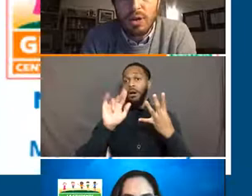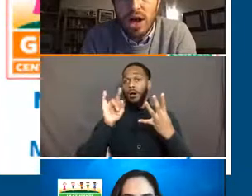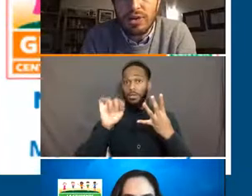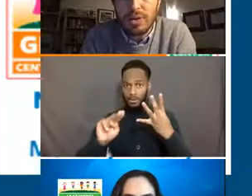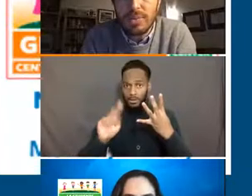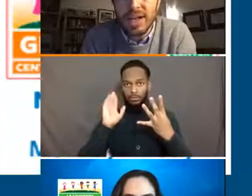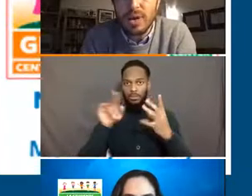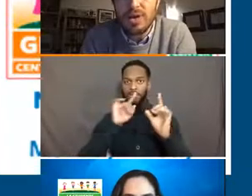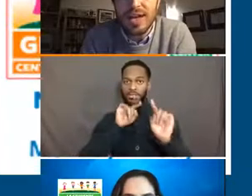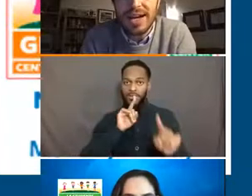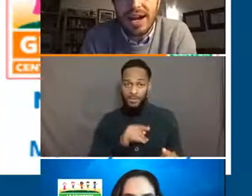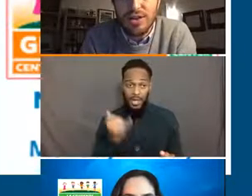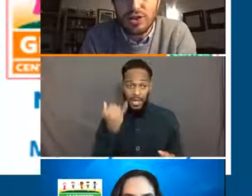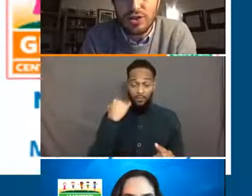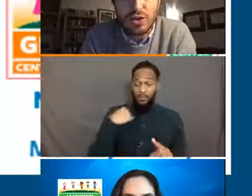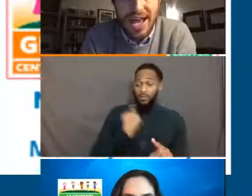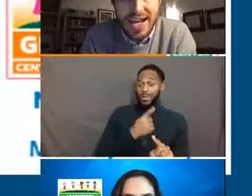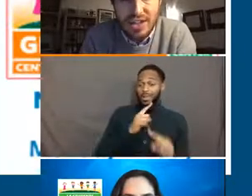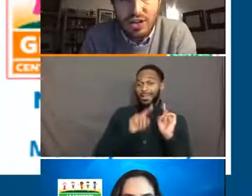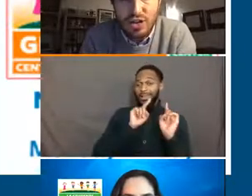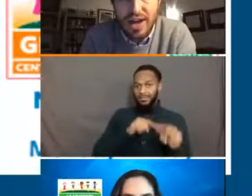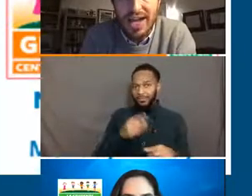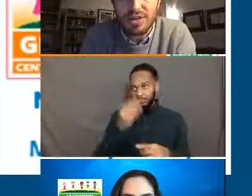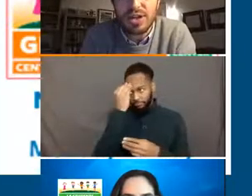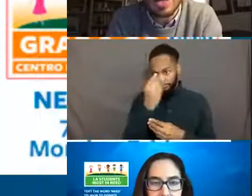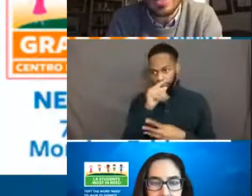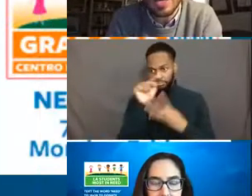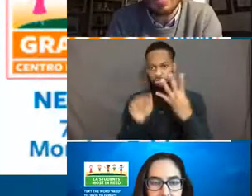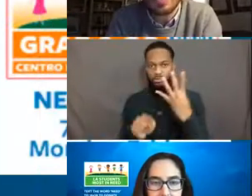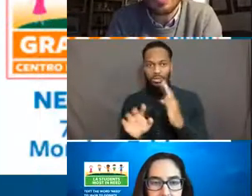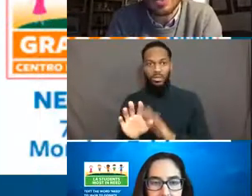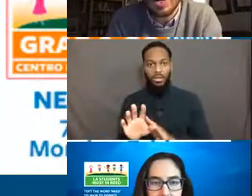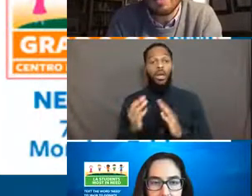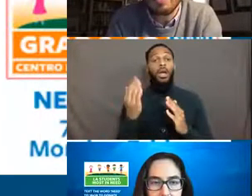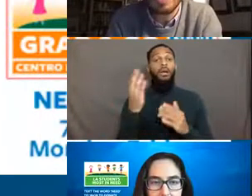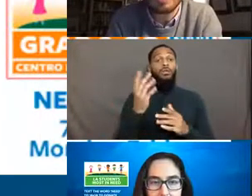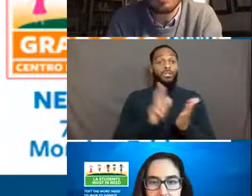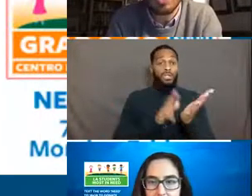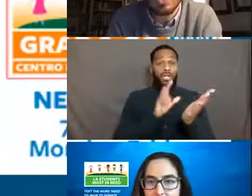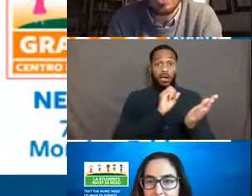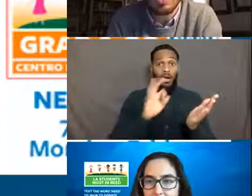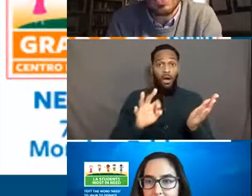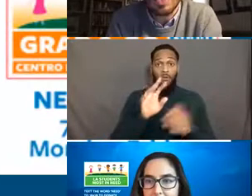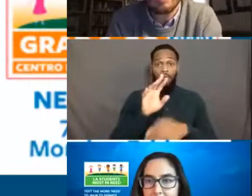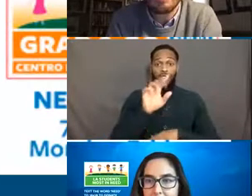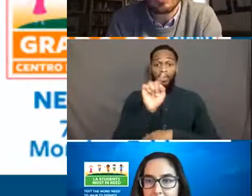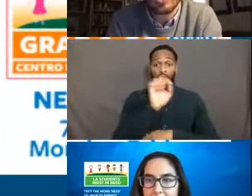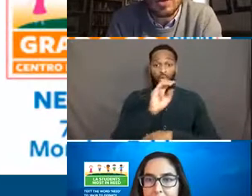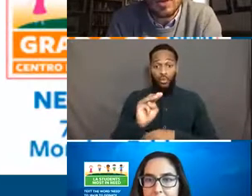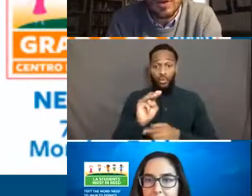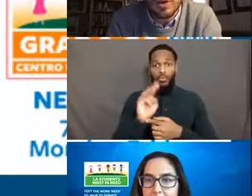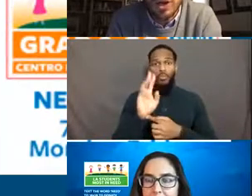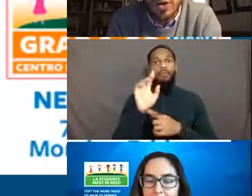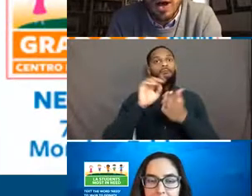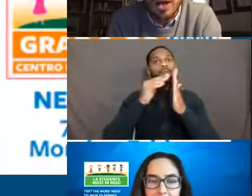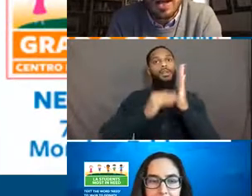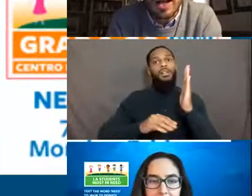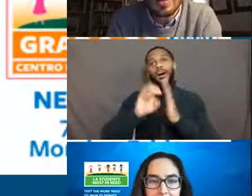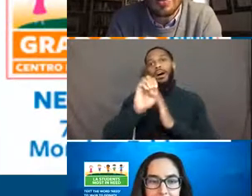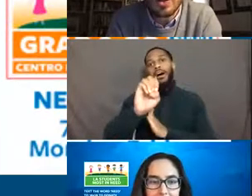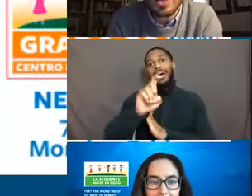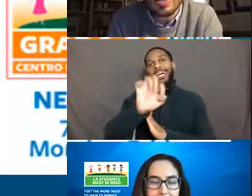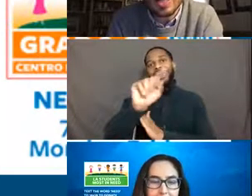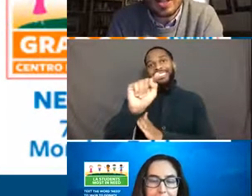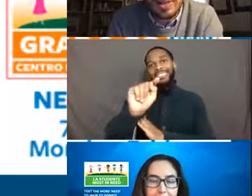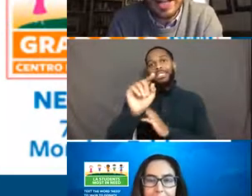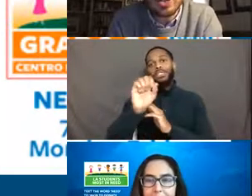hope you'll also complete, when you sign out of the Zoom, an exit survey. It really does help us figure out how to make these more useful for you all.